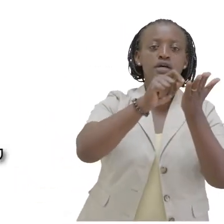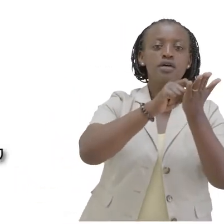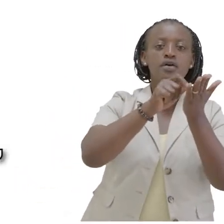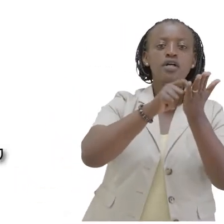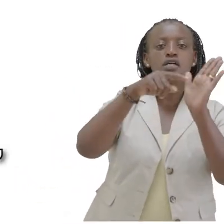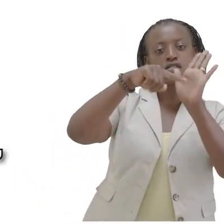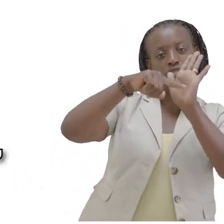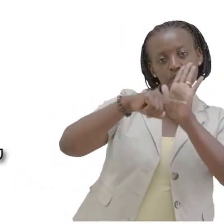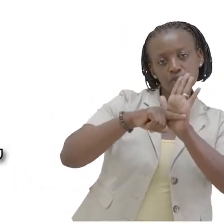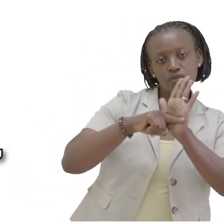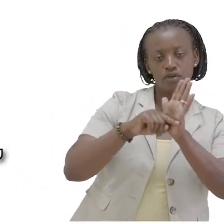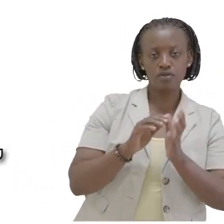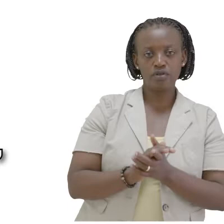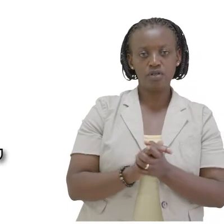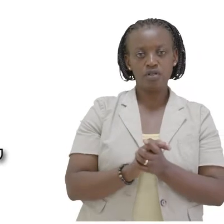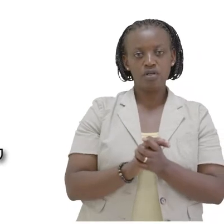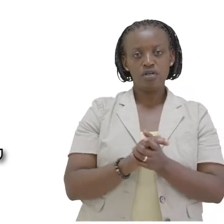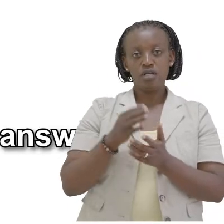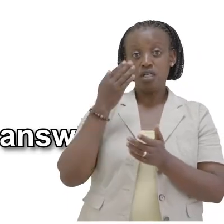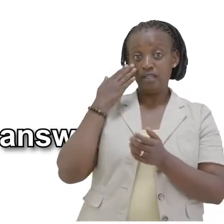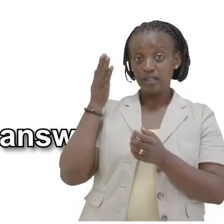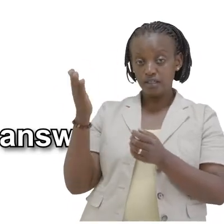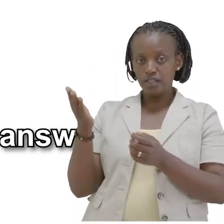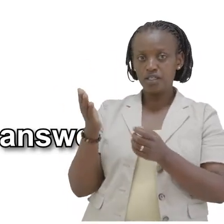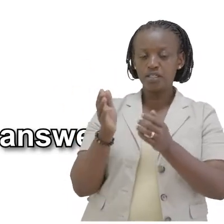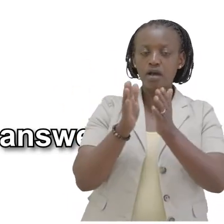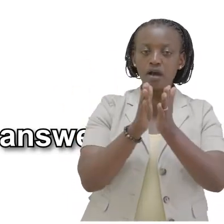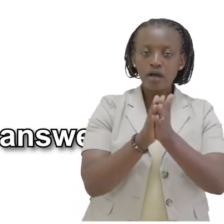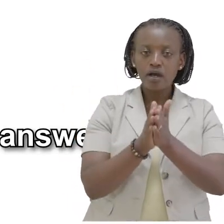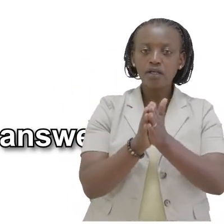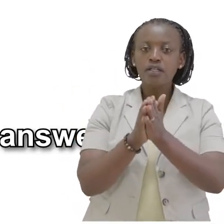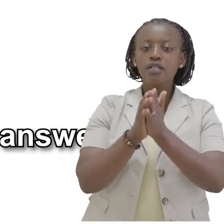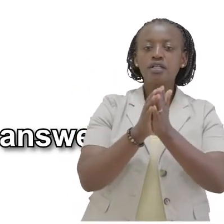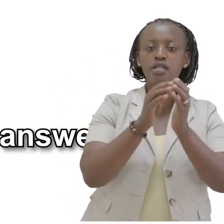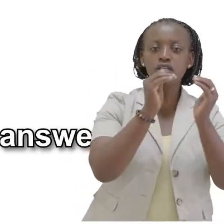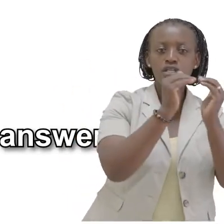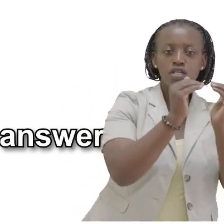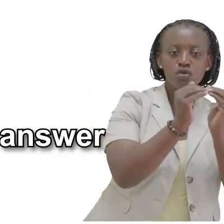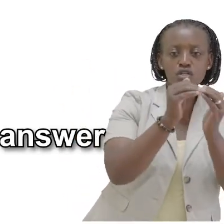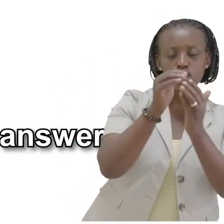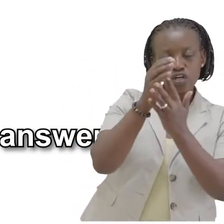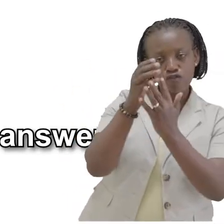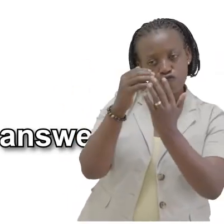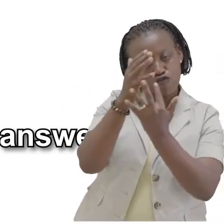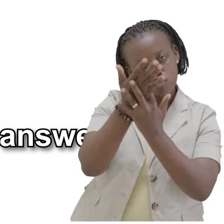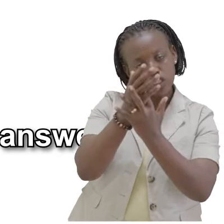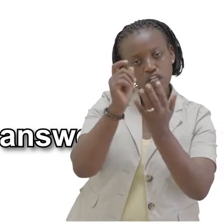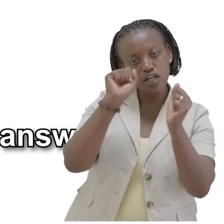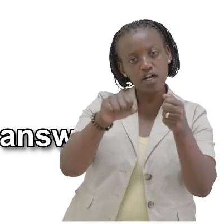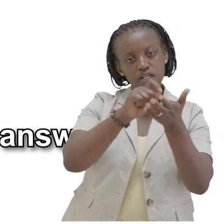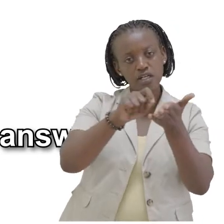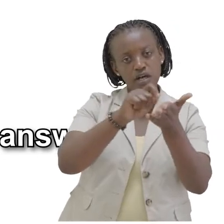them, I write the subtraction sign. It is this, and this equal sign in front